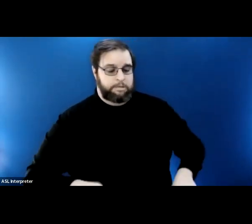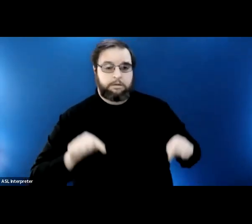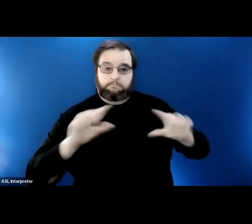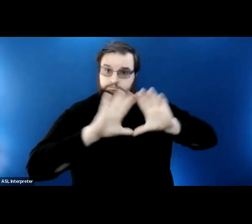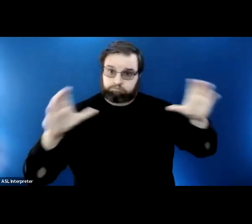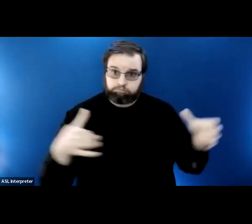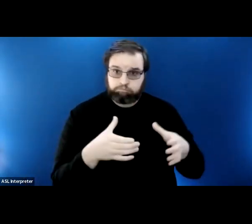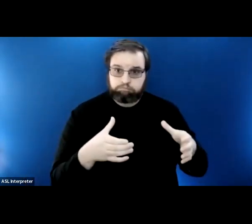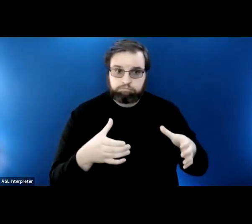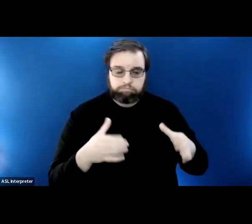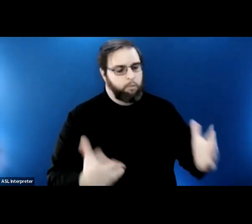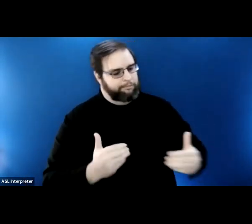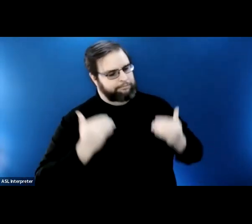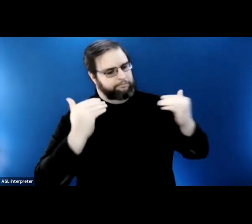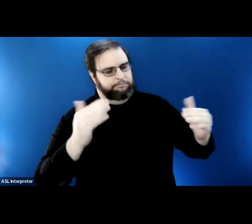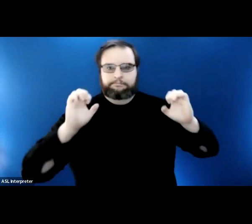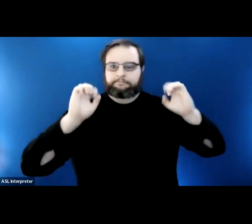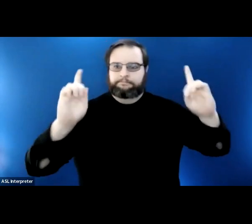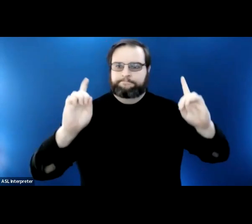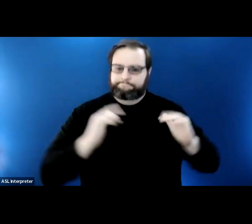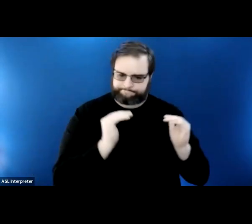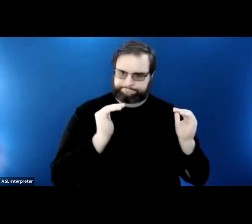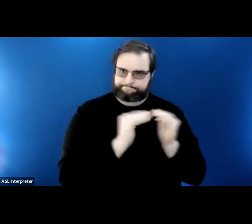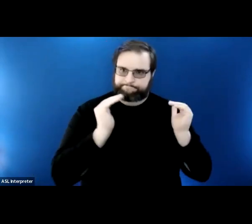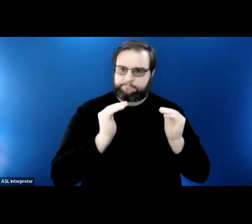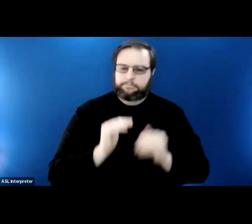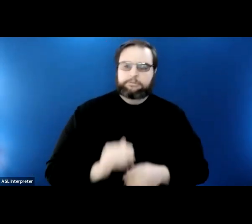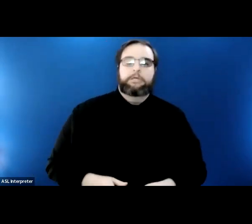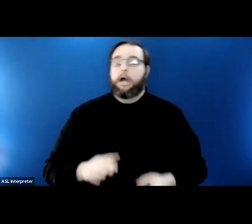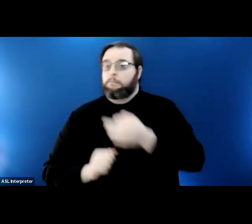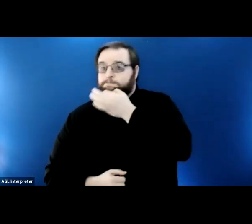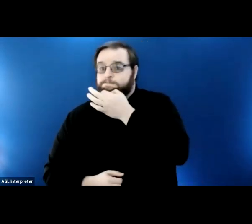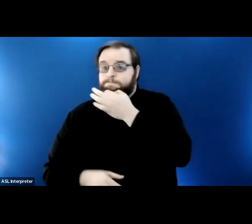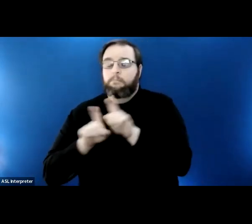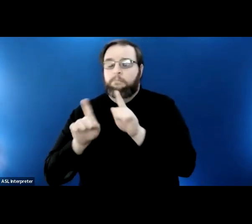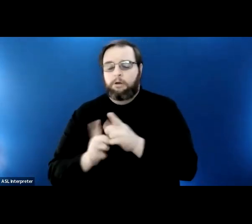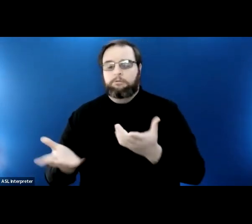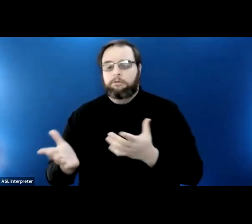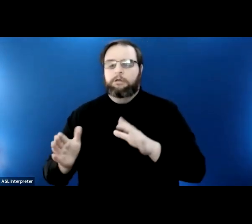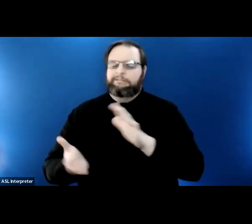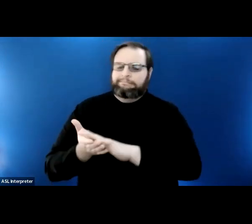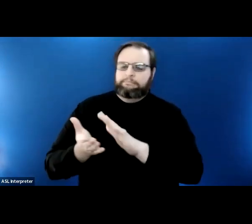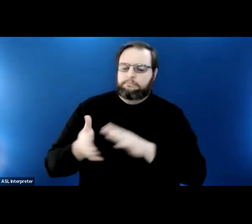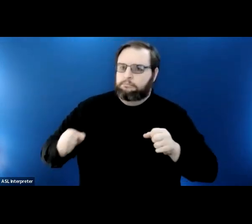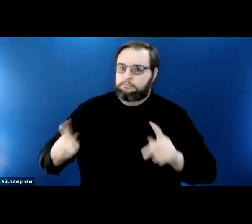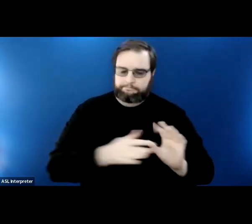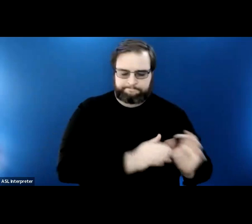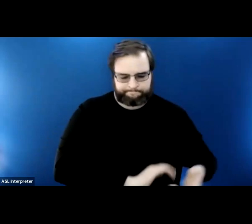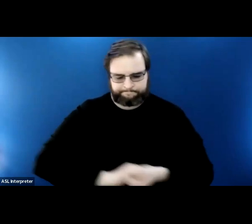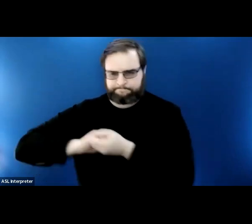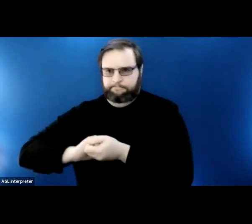administration to advance educational equity, excellence, and economic opportunity in partnership with